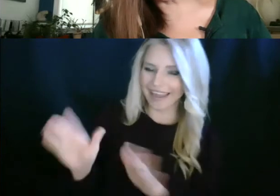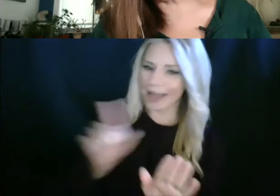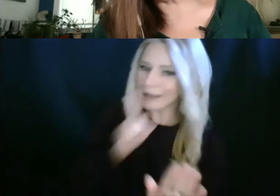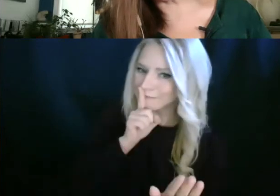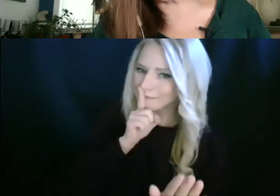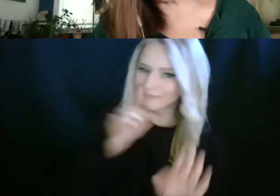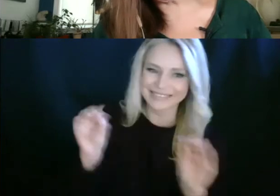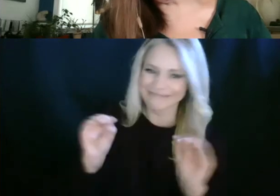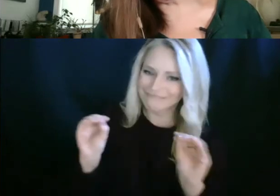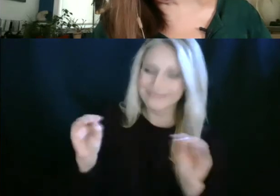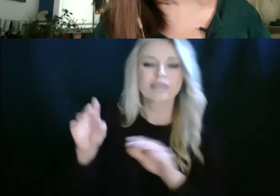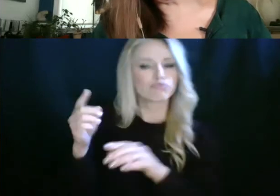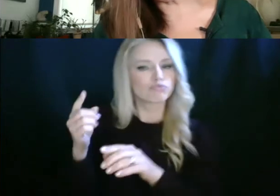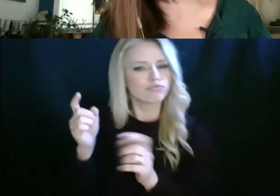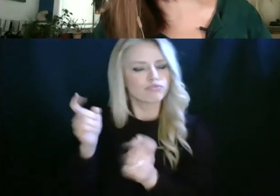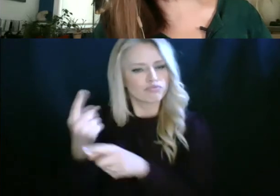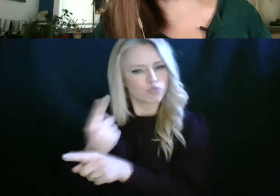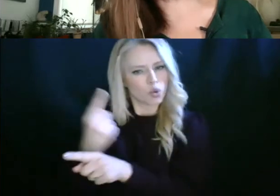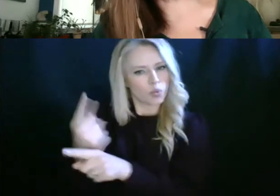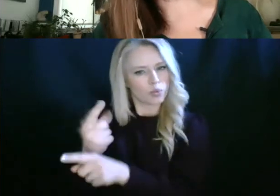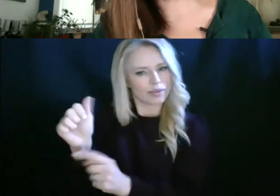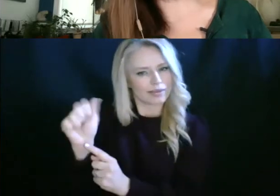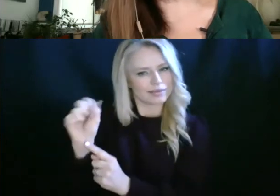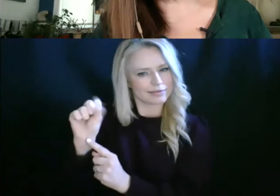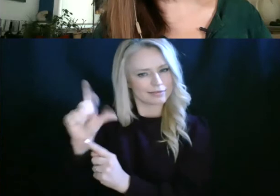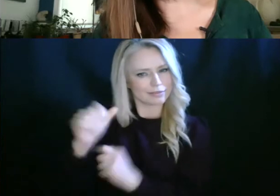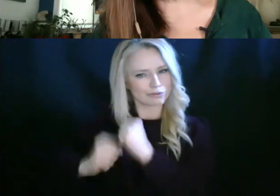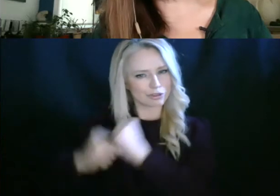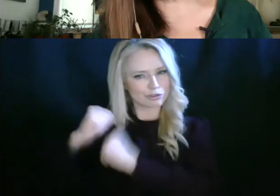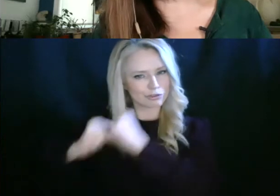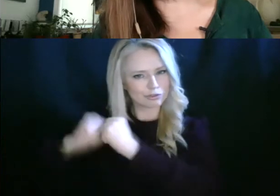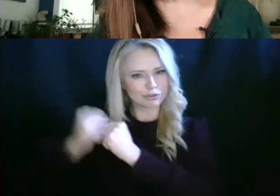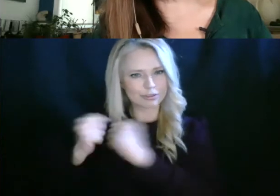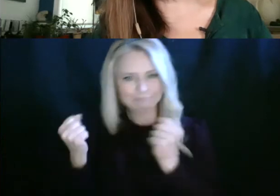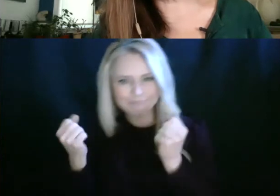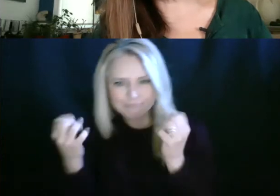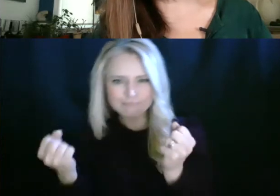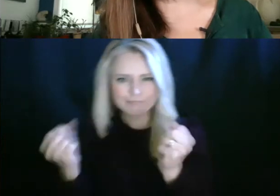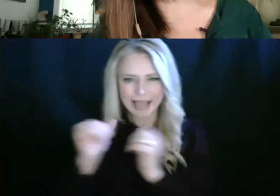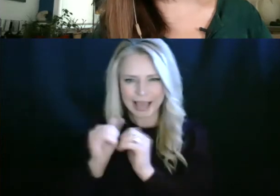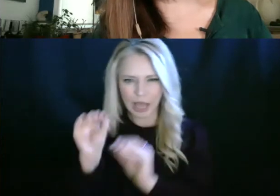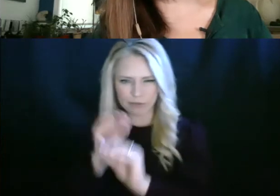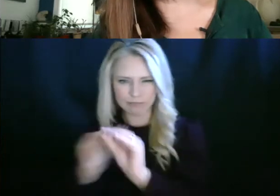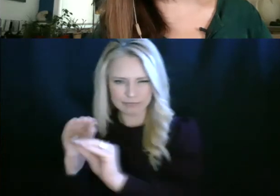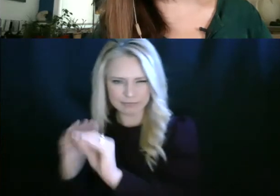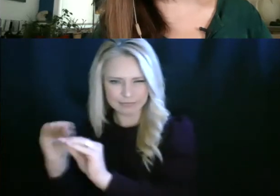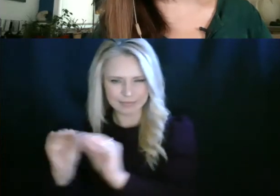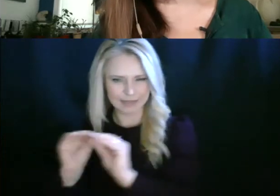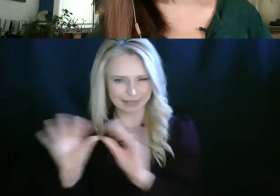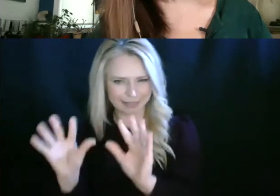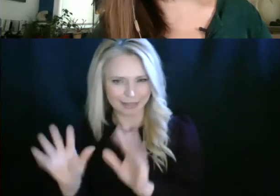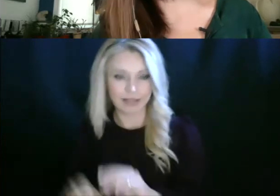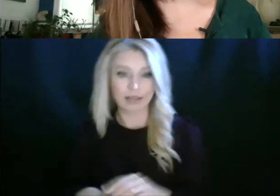that are necessary, not in a theatrical way or anything like that, but making sure that the structure of ASL is